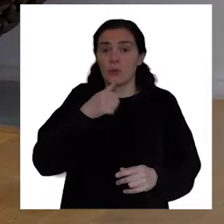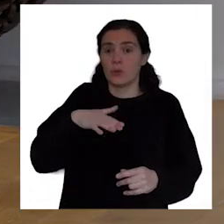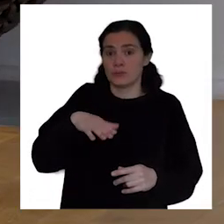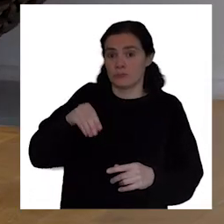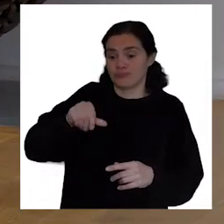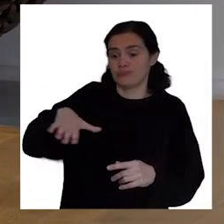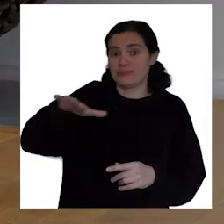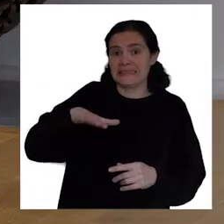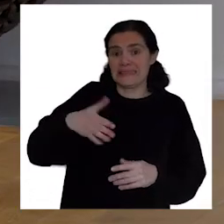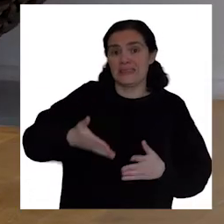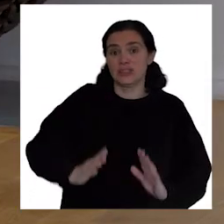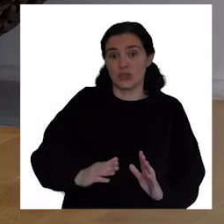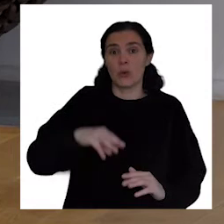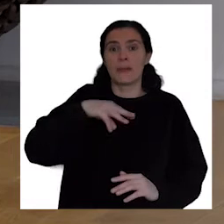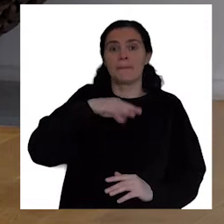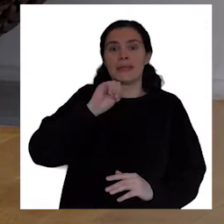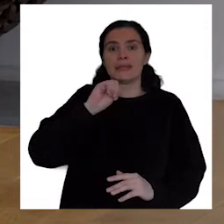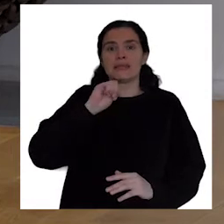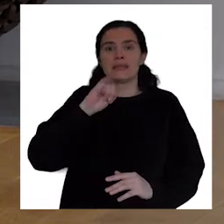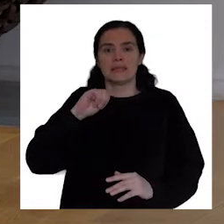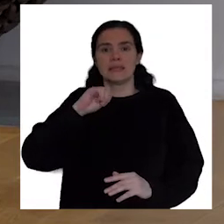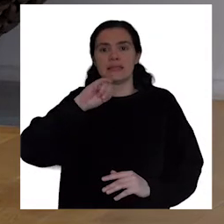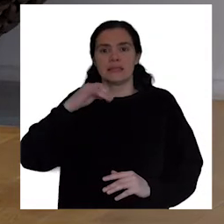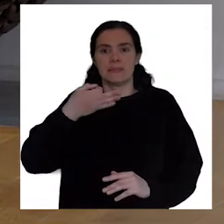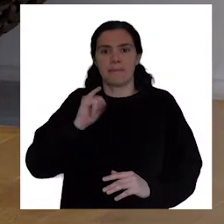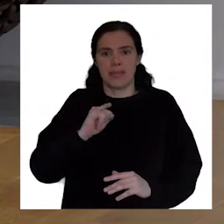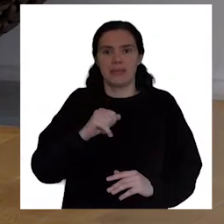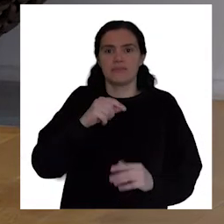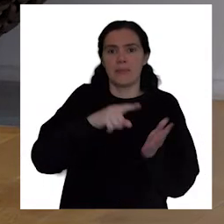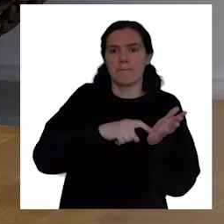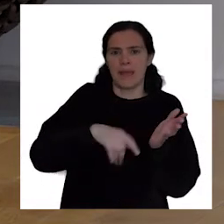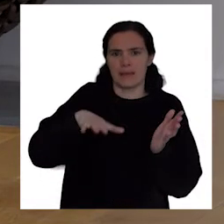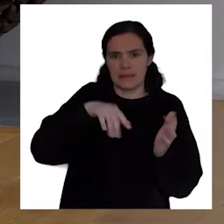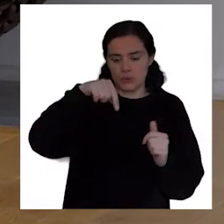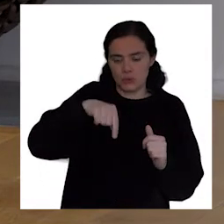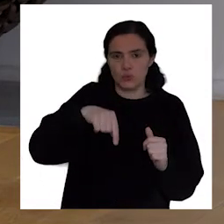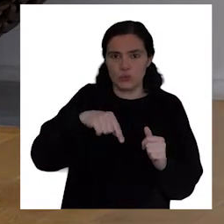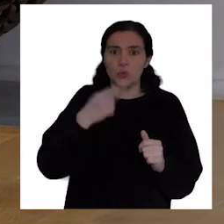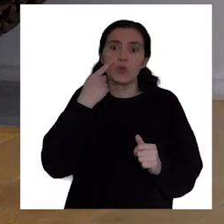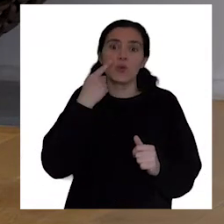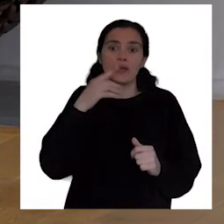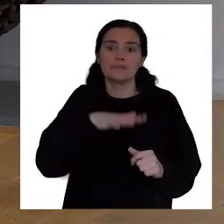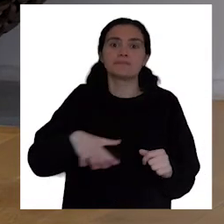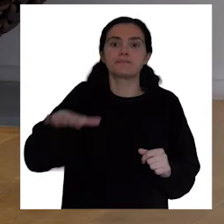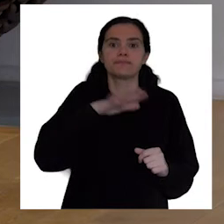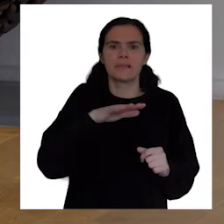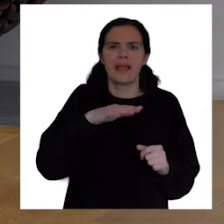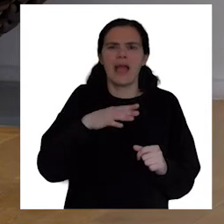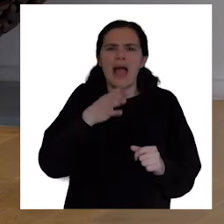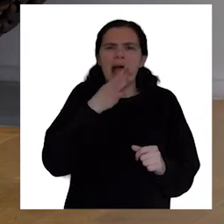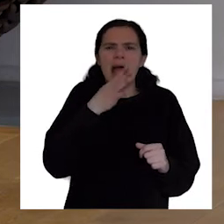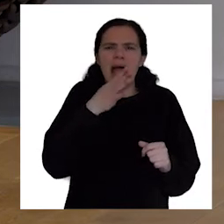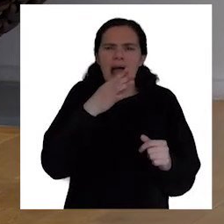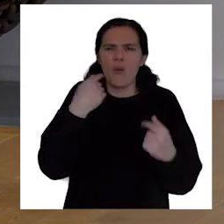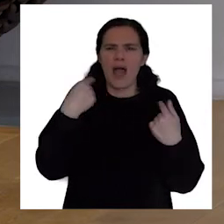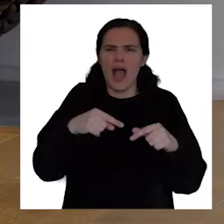born in the Mississippi. So when you know the Mississippi, it's an